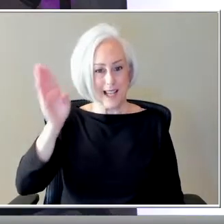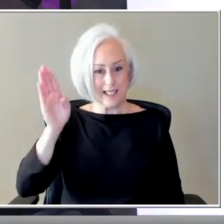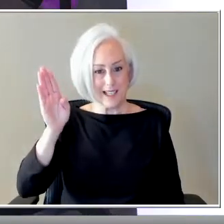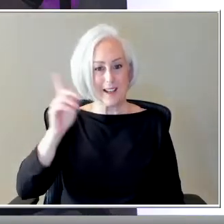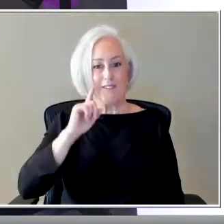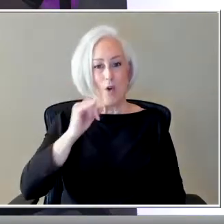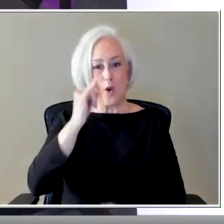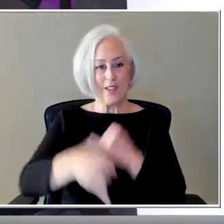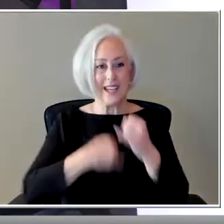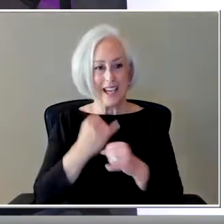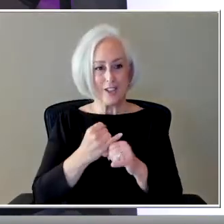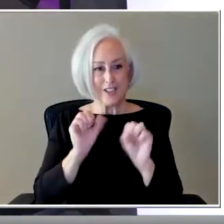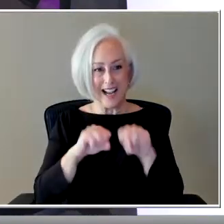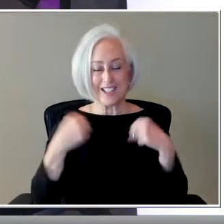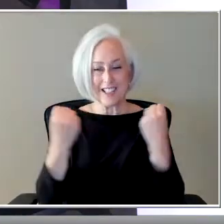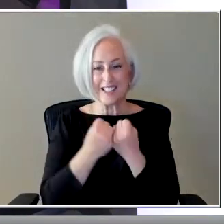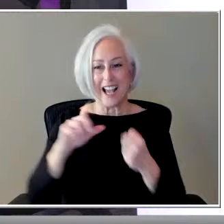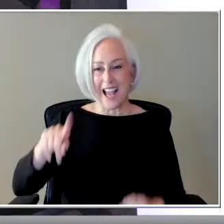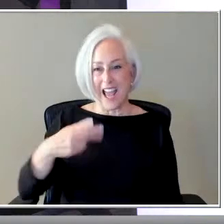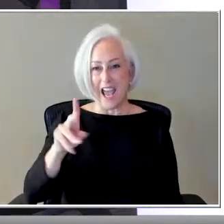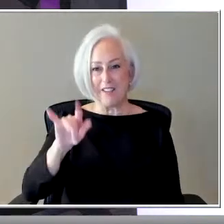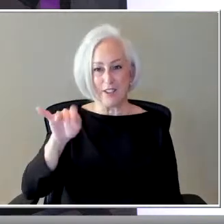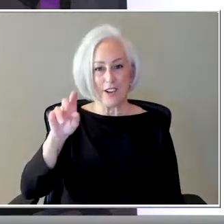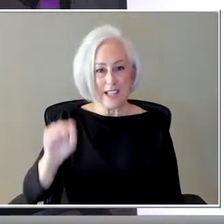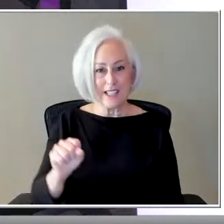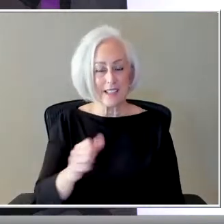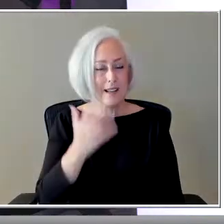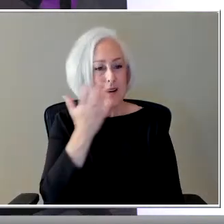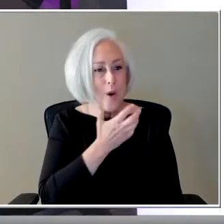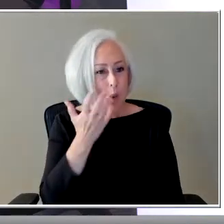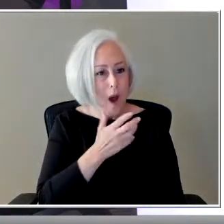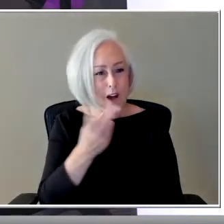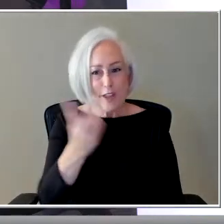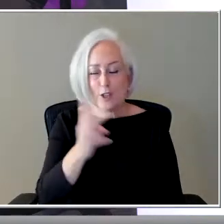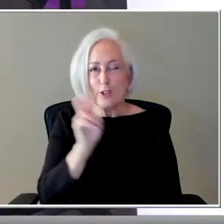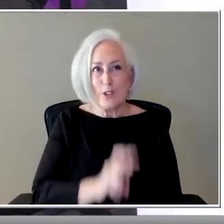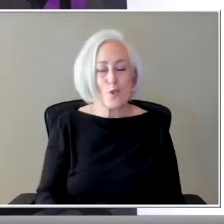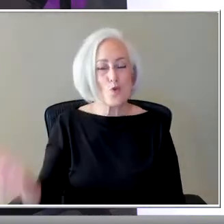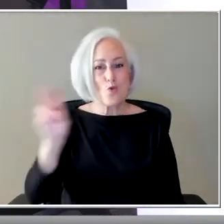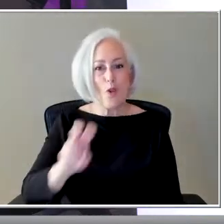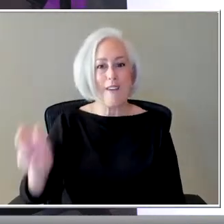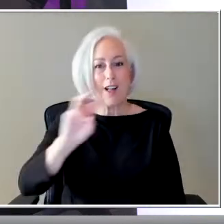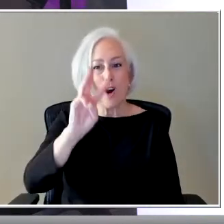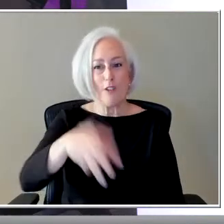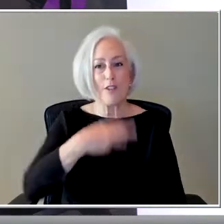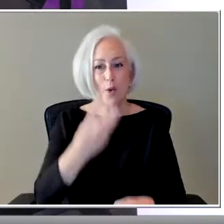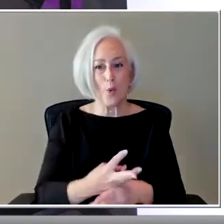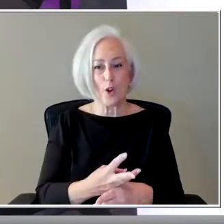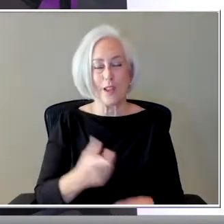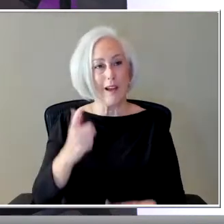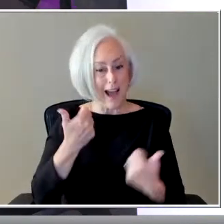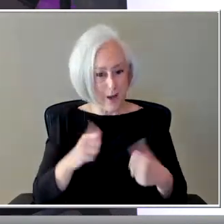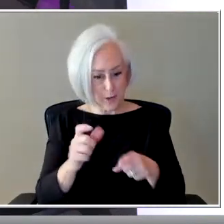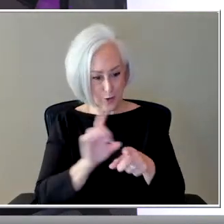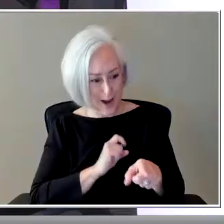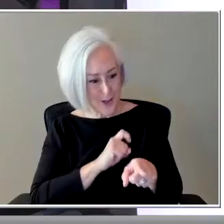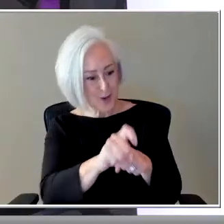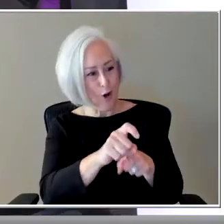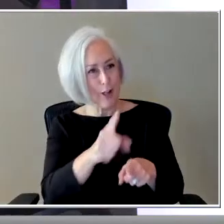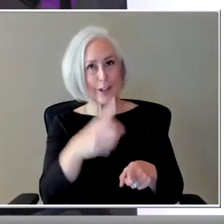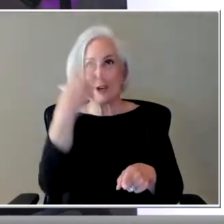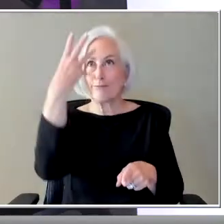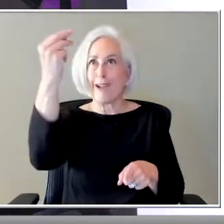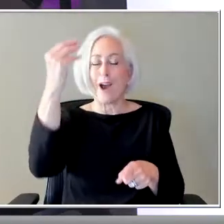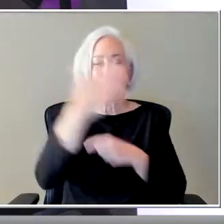That's remarkable how both of you travel the world. I'll try to call you and you're somewhere out of the country, and you're out of the